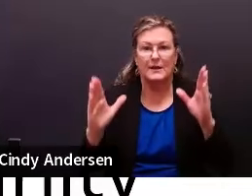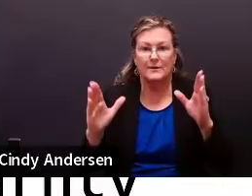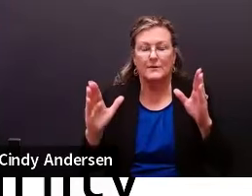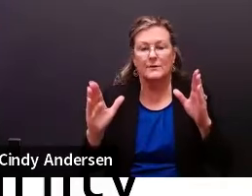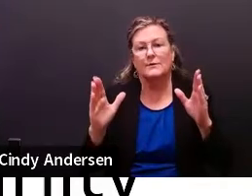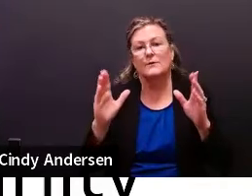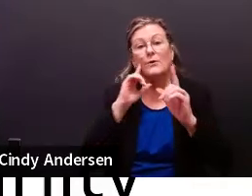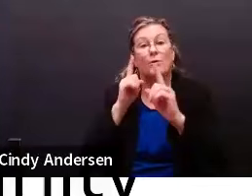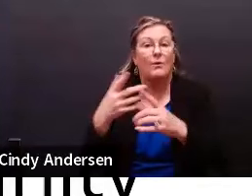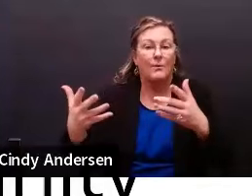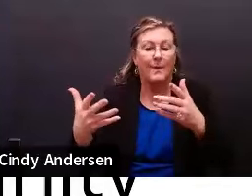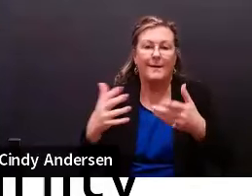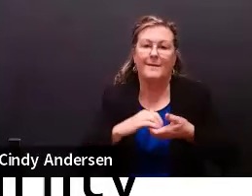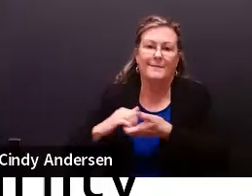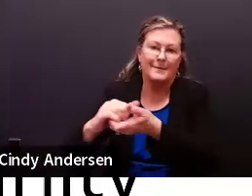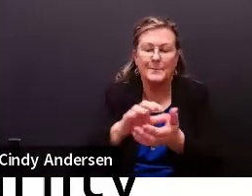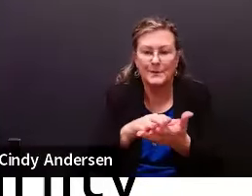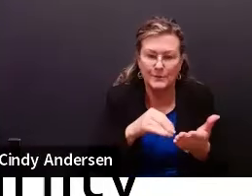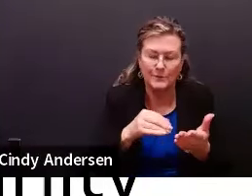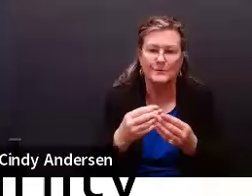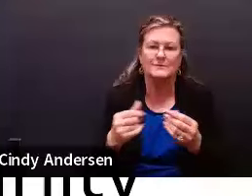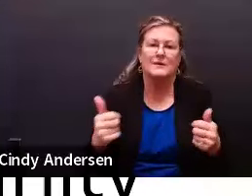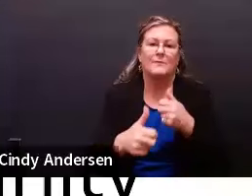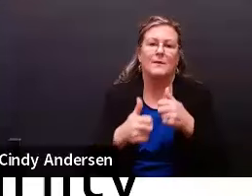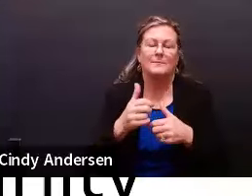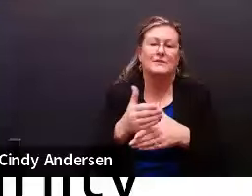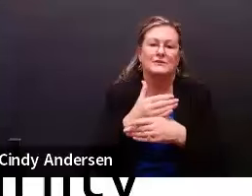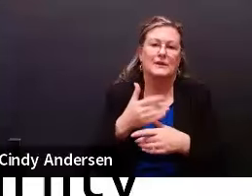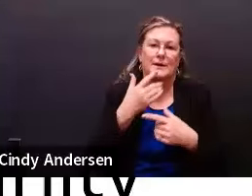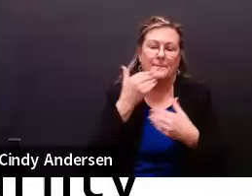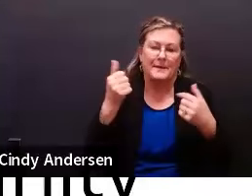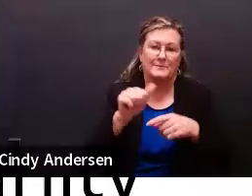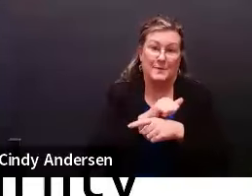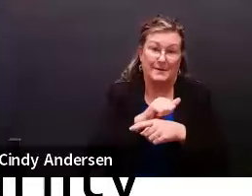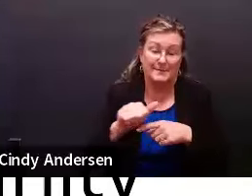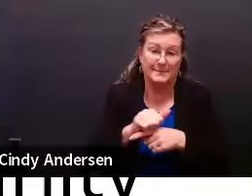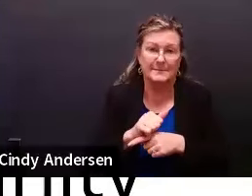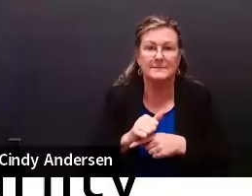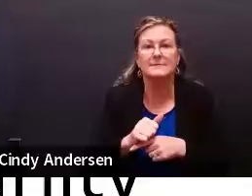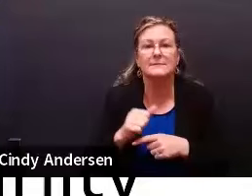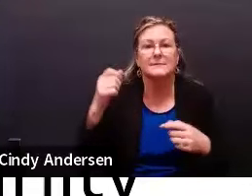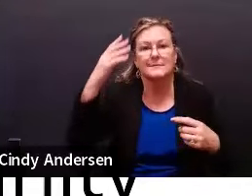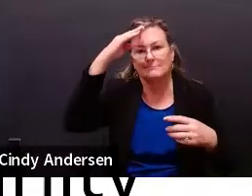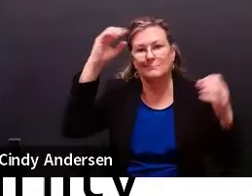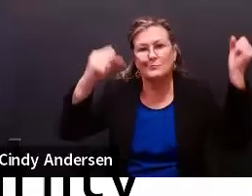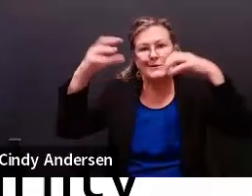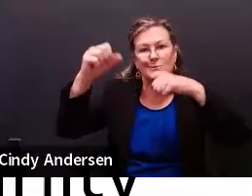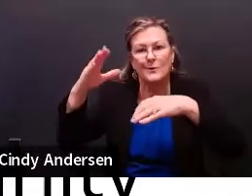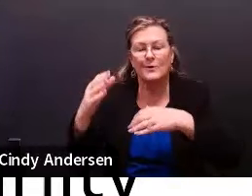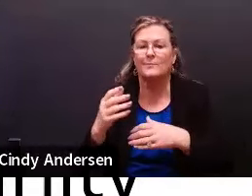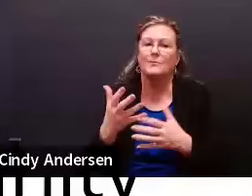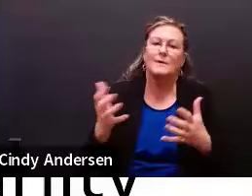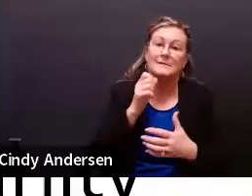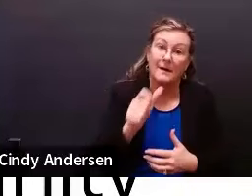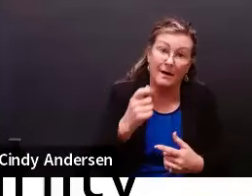learn, problem solve, share effective practices, brainstorm through things that aren't working,